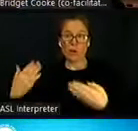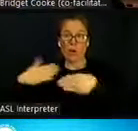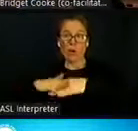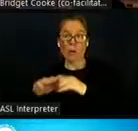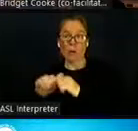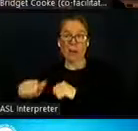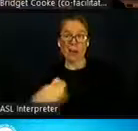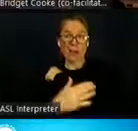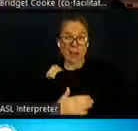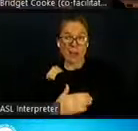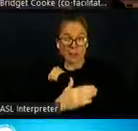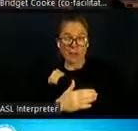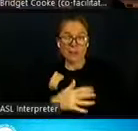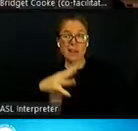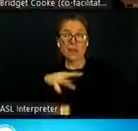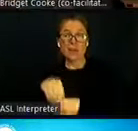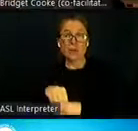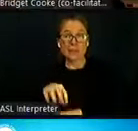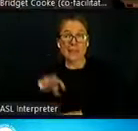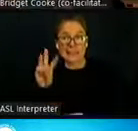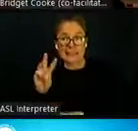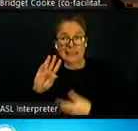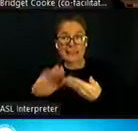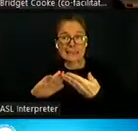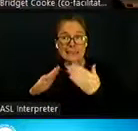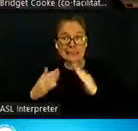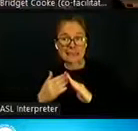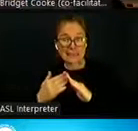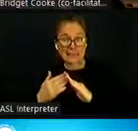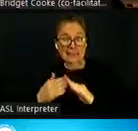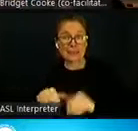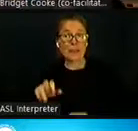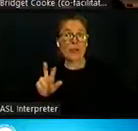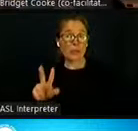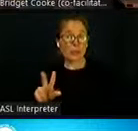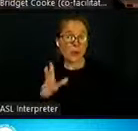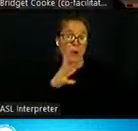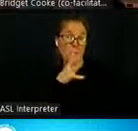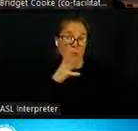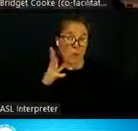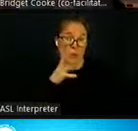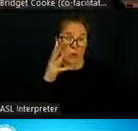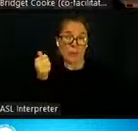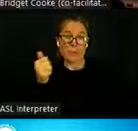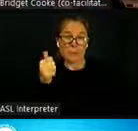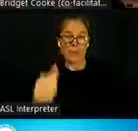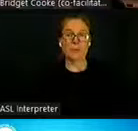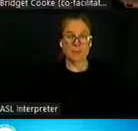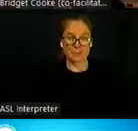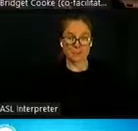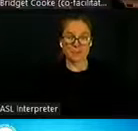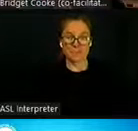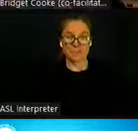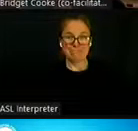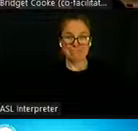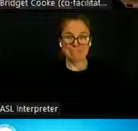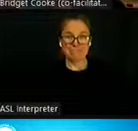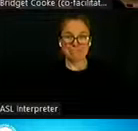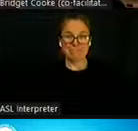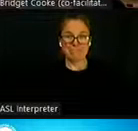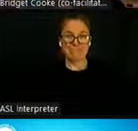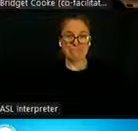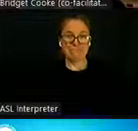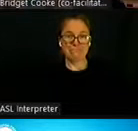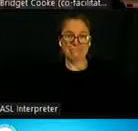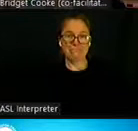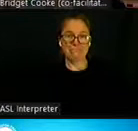6 cities, 3 of which are, of course, rural cities. So I'm very happy to